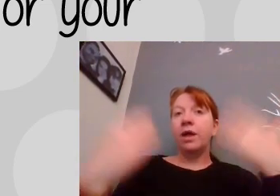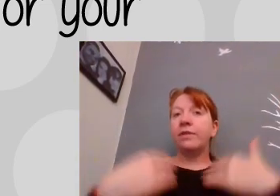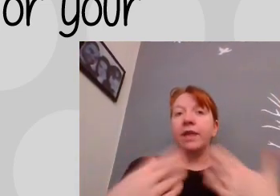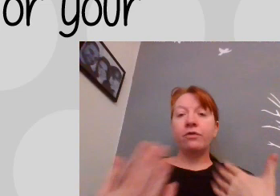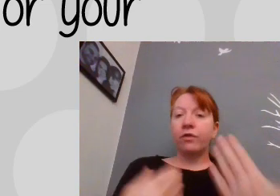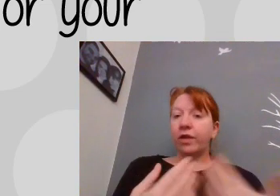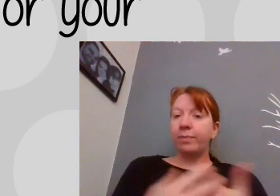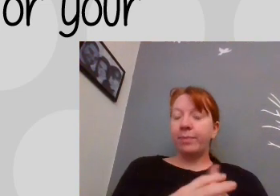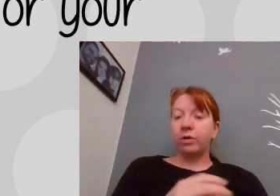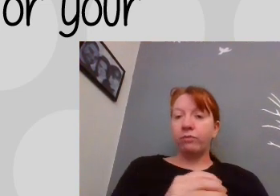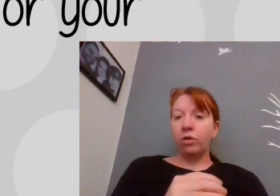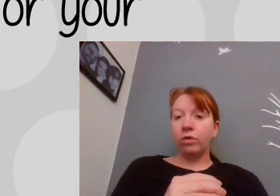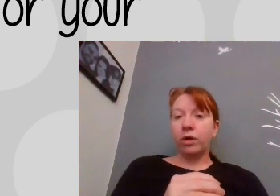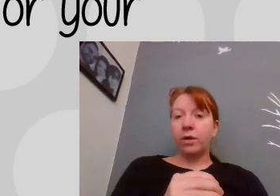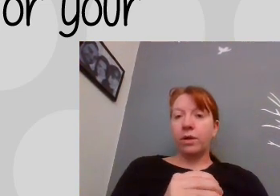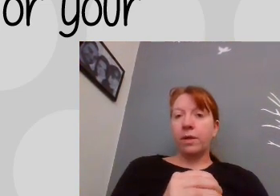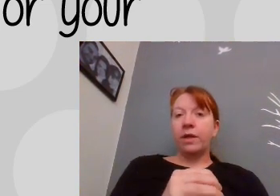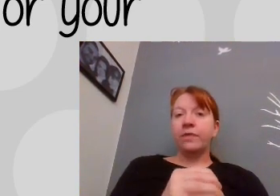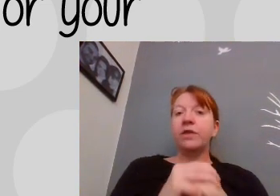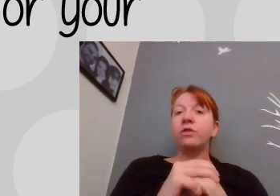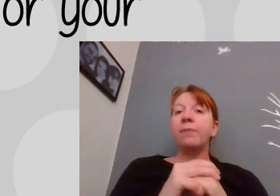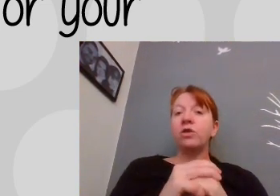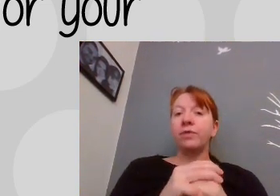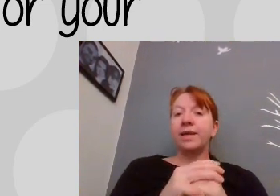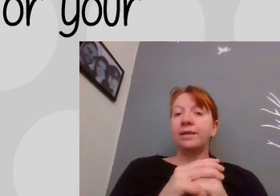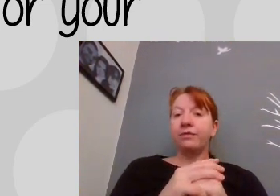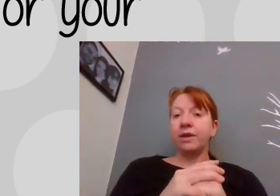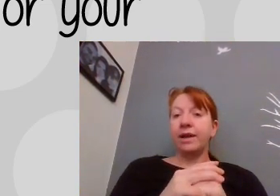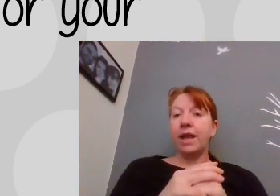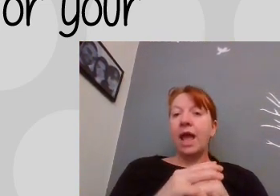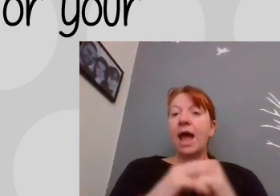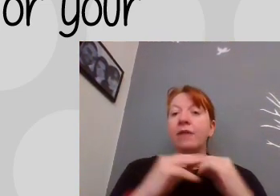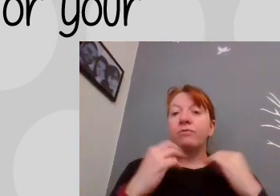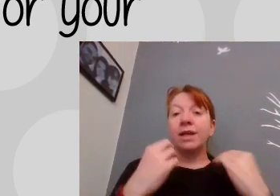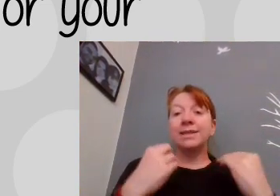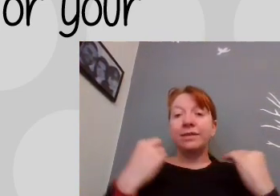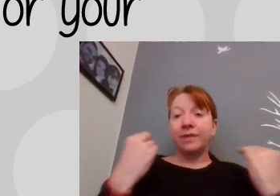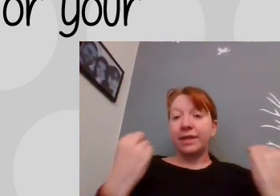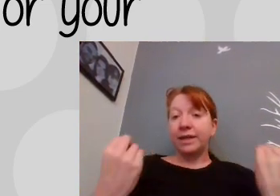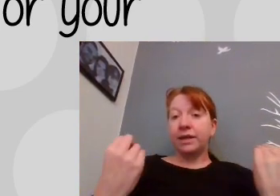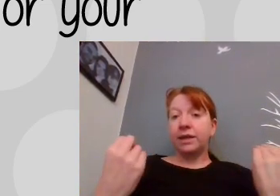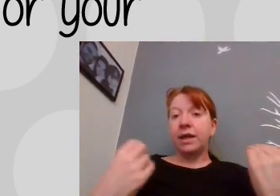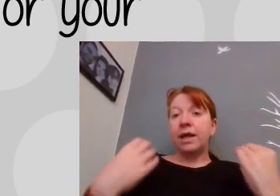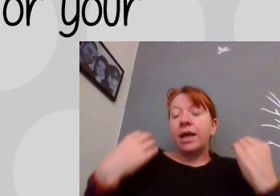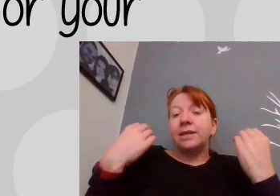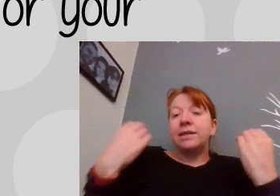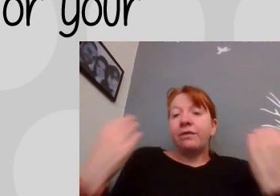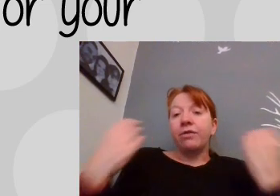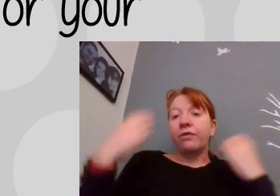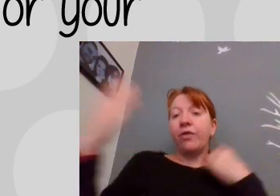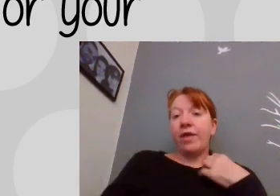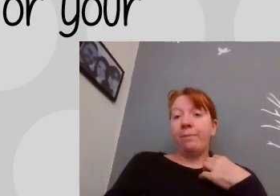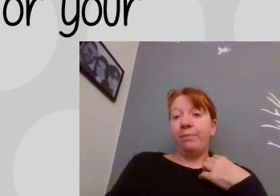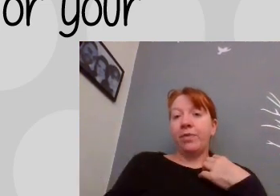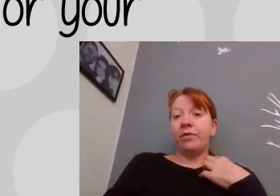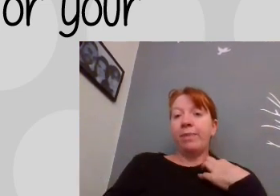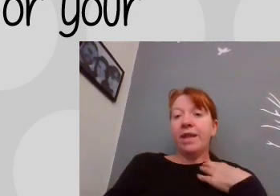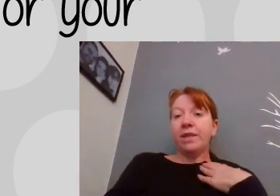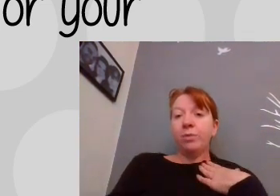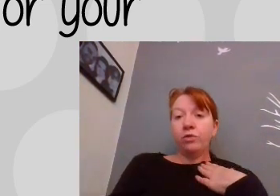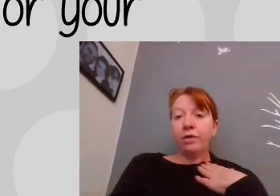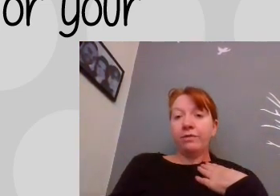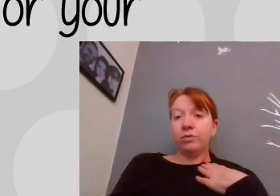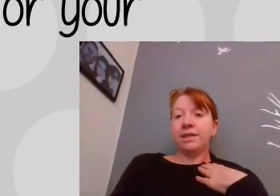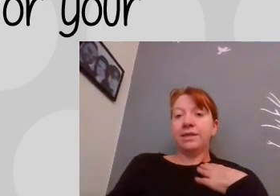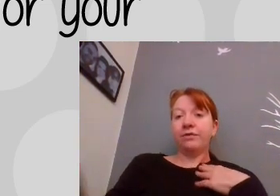as well. Neither of these people are wrong. They're just measuring it differently, and relatively it is different for them. The